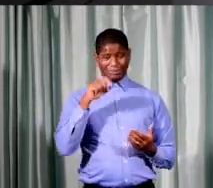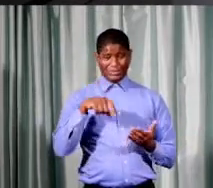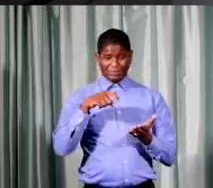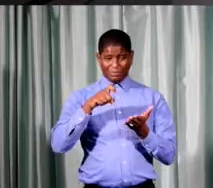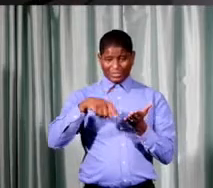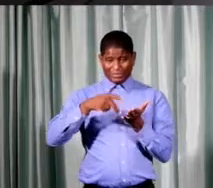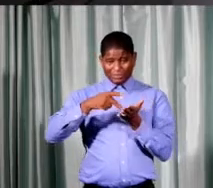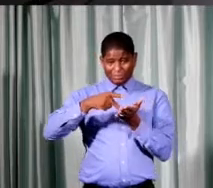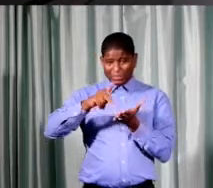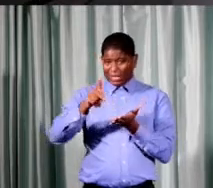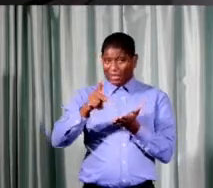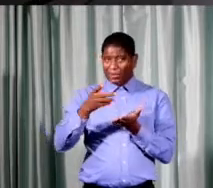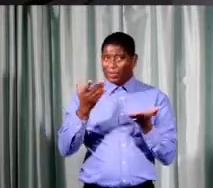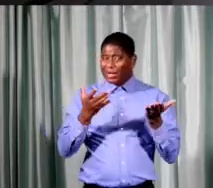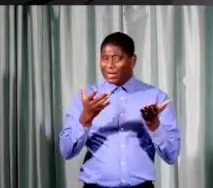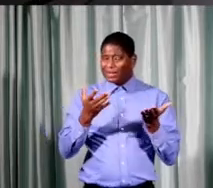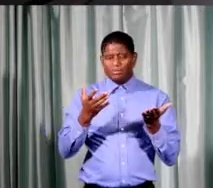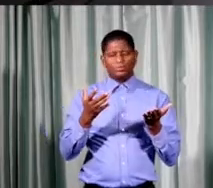and 11th of the month.